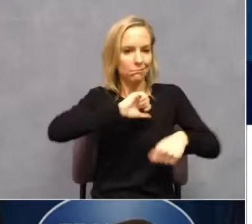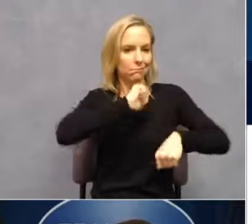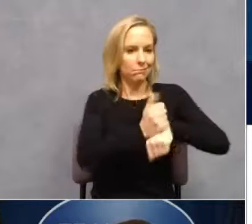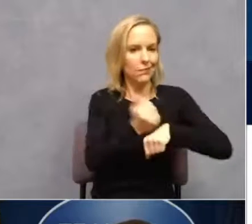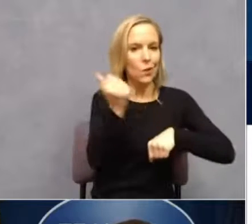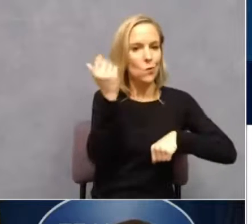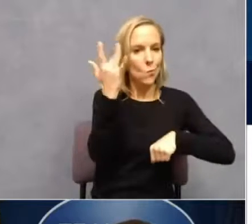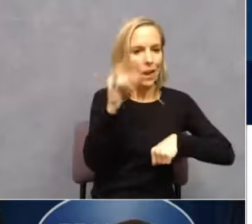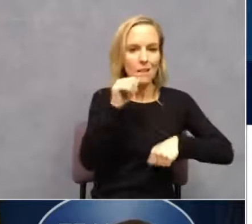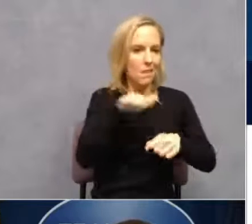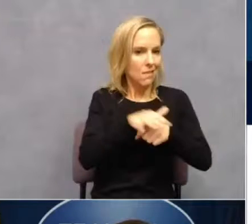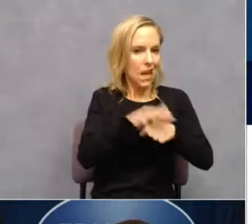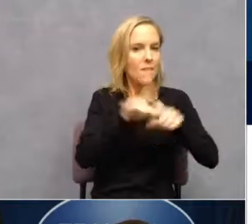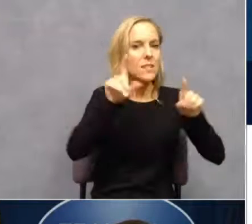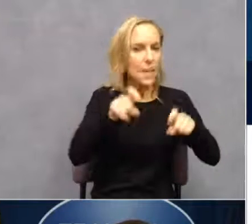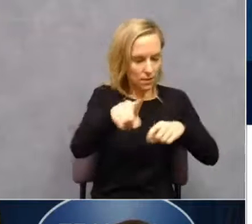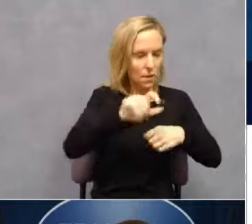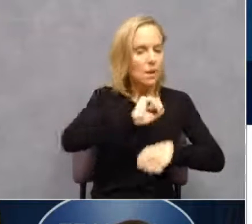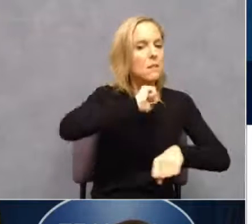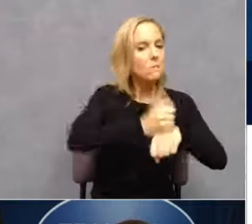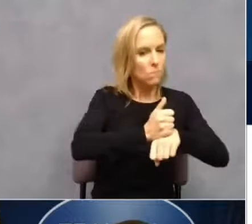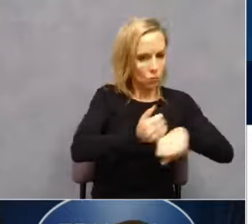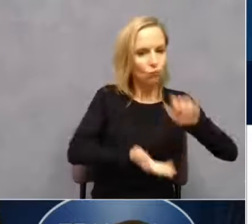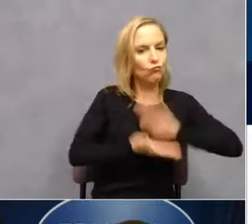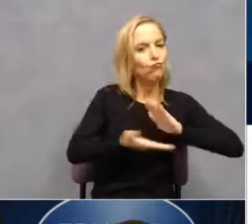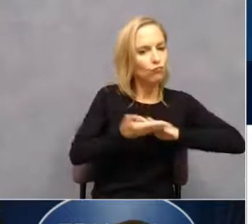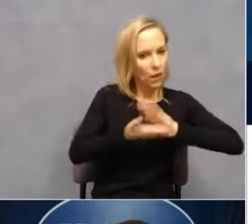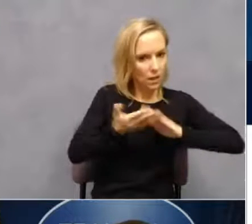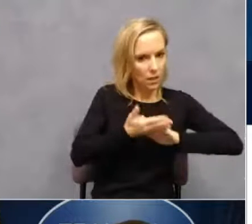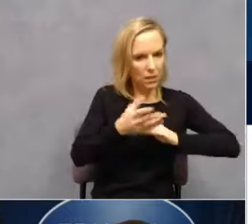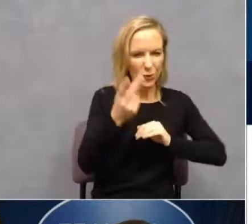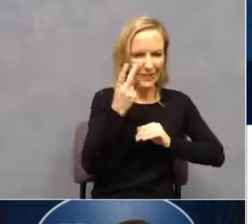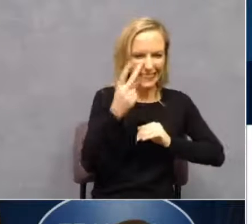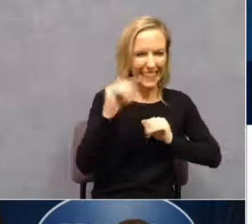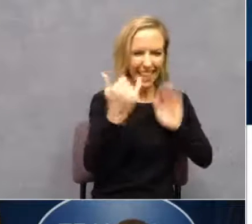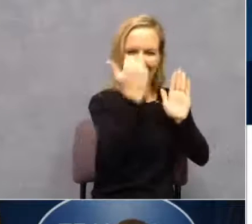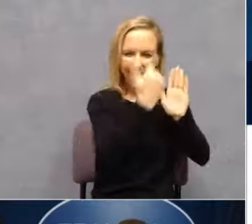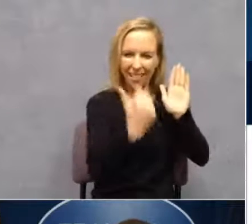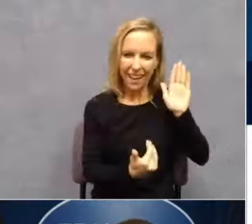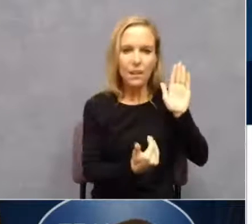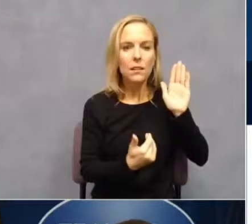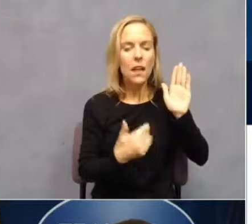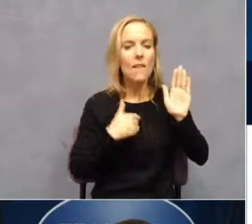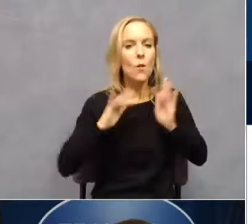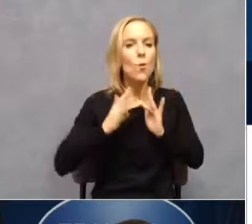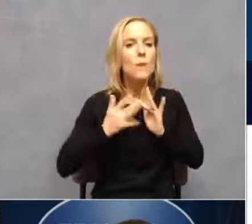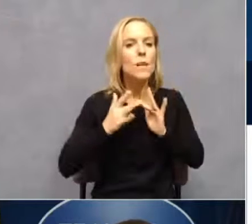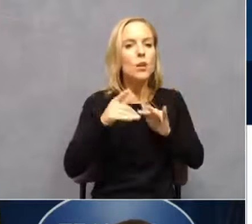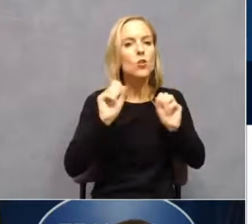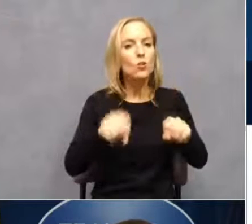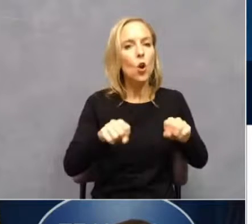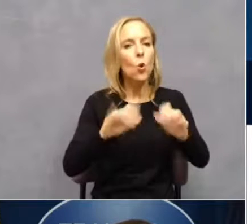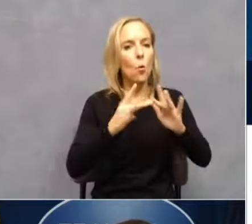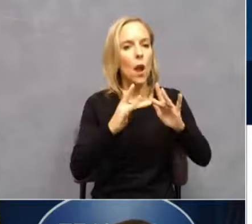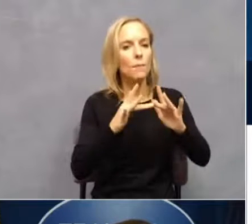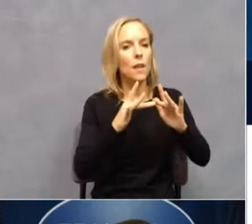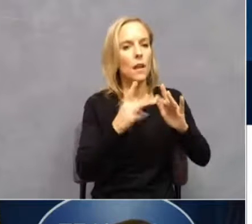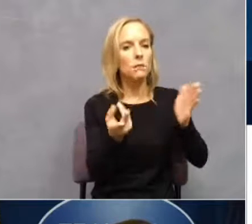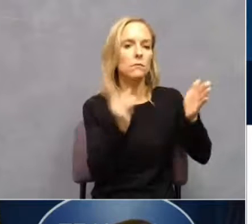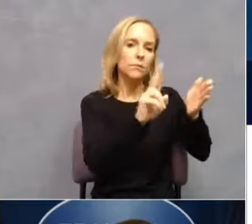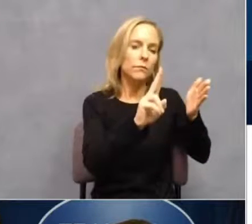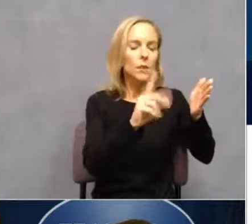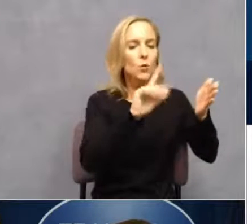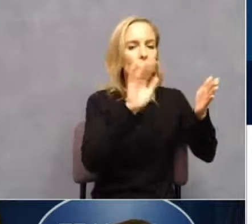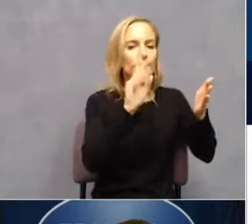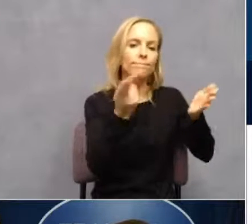are now all up and running, and as you can see with those websites, that's where you go to sign up for a test. What it's